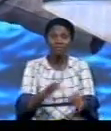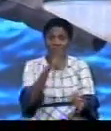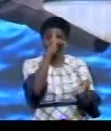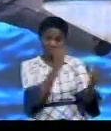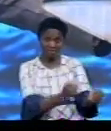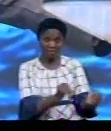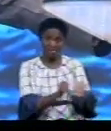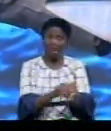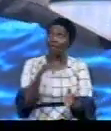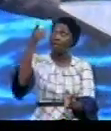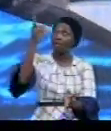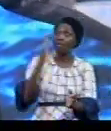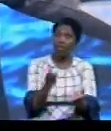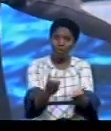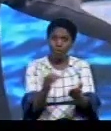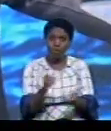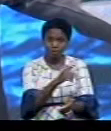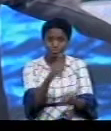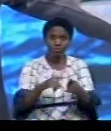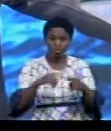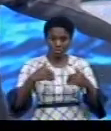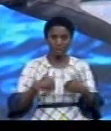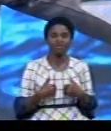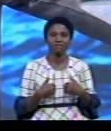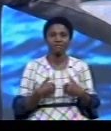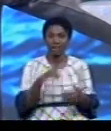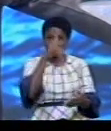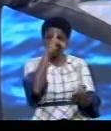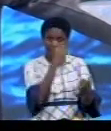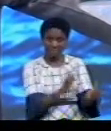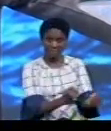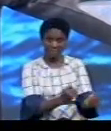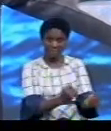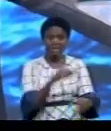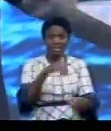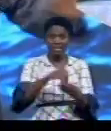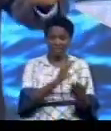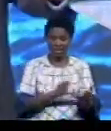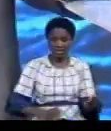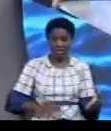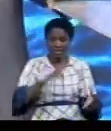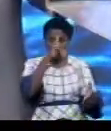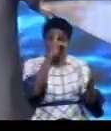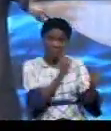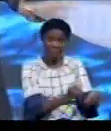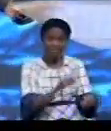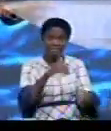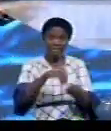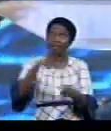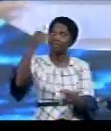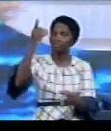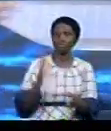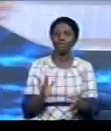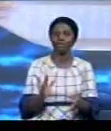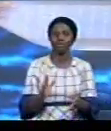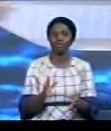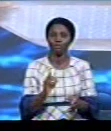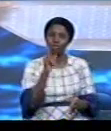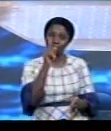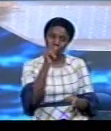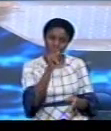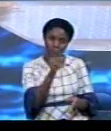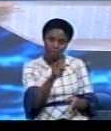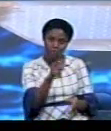have. Faith in Christ. Faith in God. You believe in